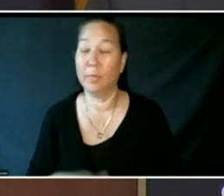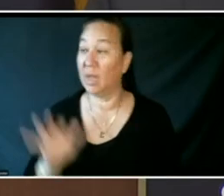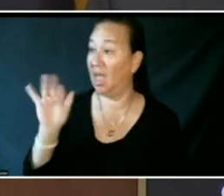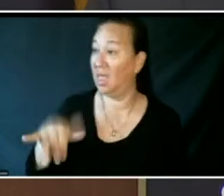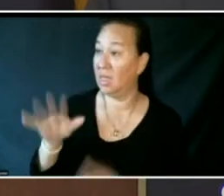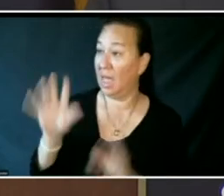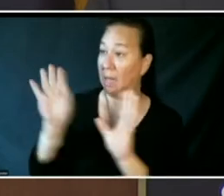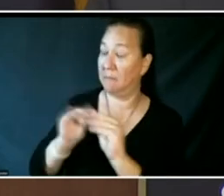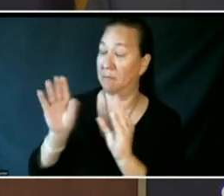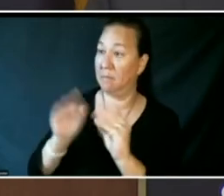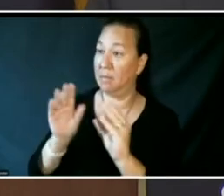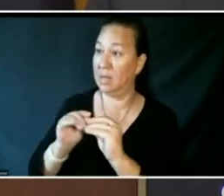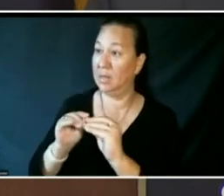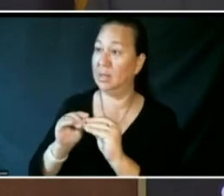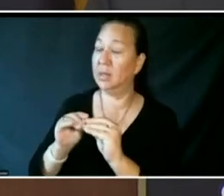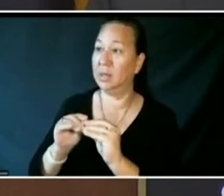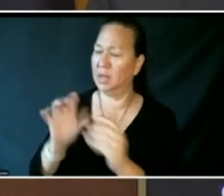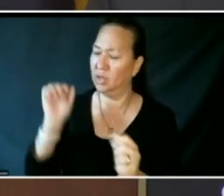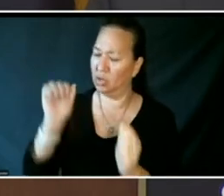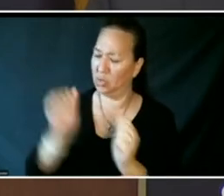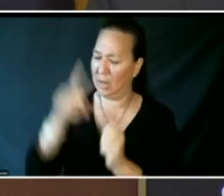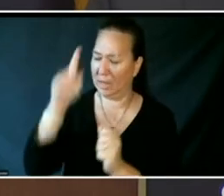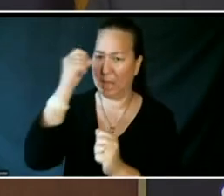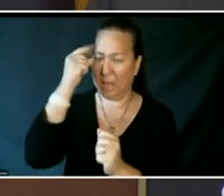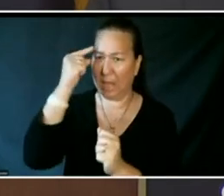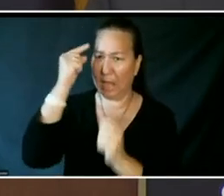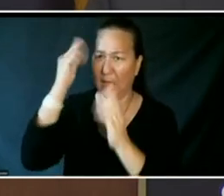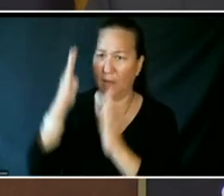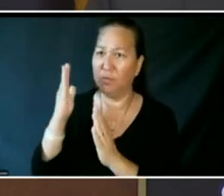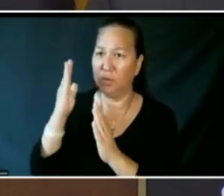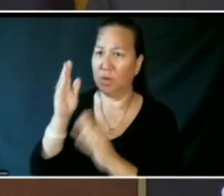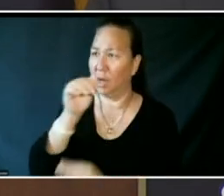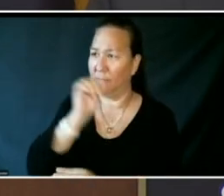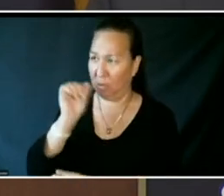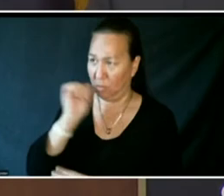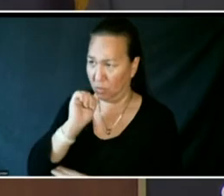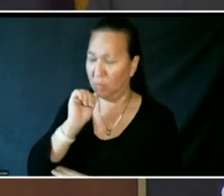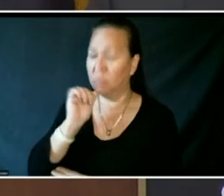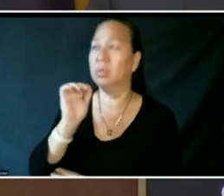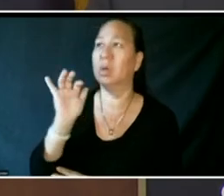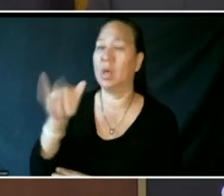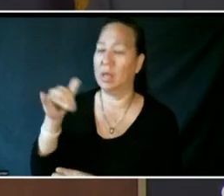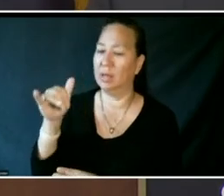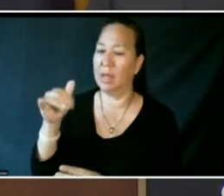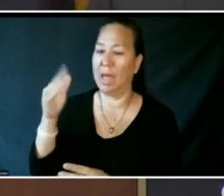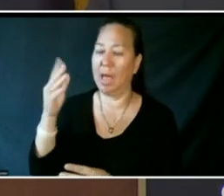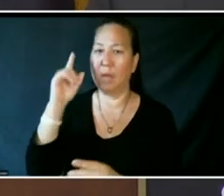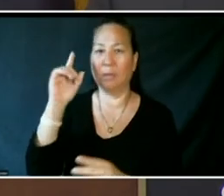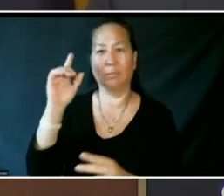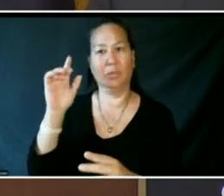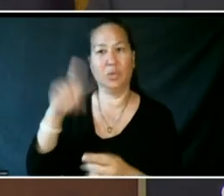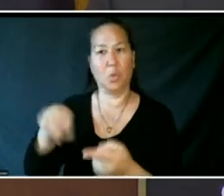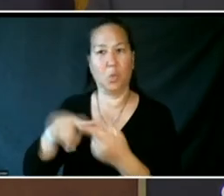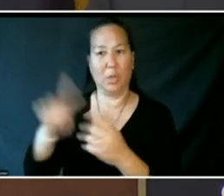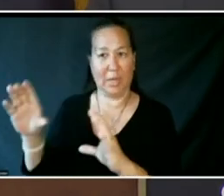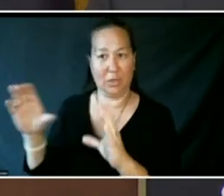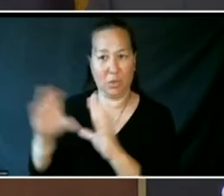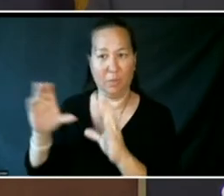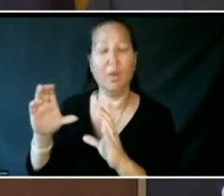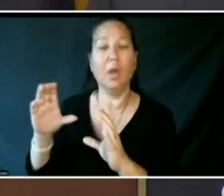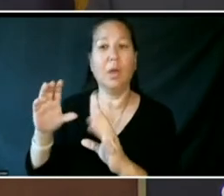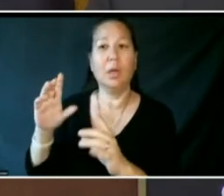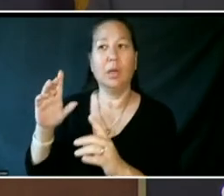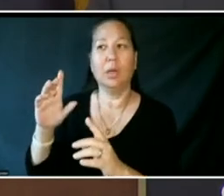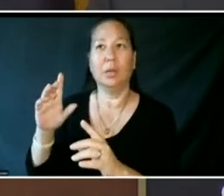believe, that the governor of Arizona, Doug Ducey, certified Biden as the winner of the presidential election in Arizona. Did you meet with